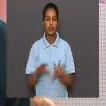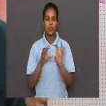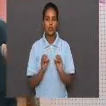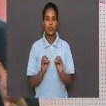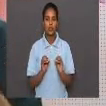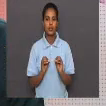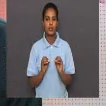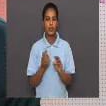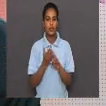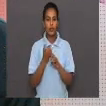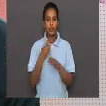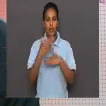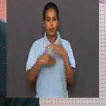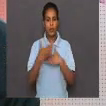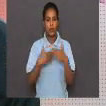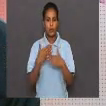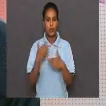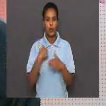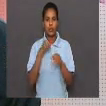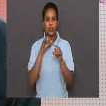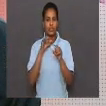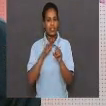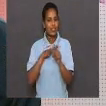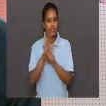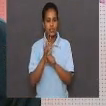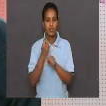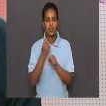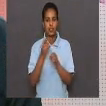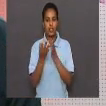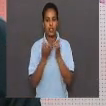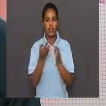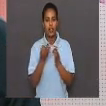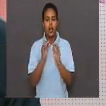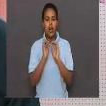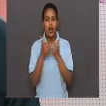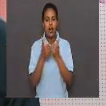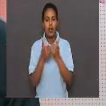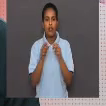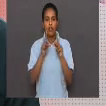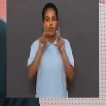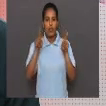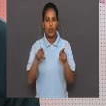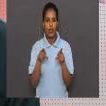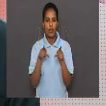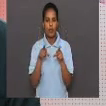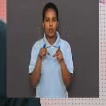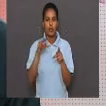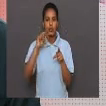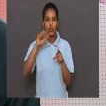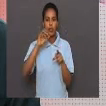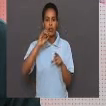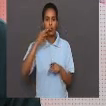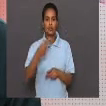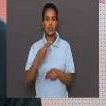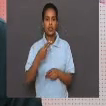Students, from the process we just described, how can the volume of sodium